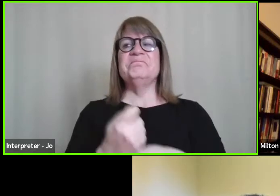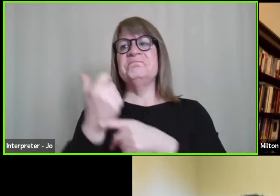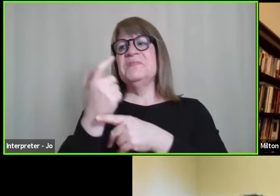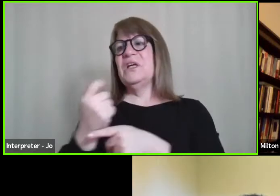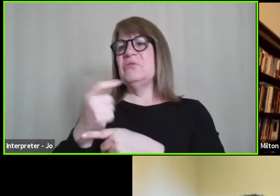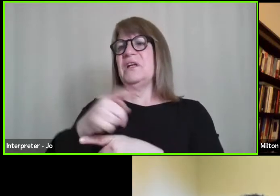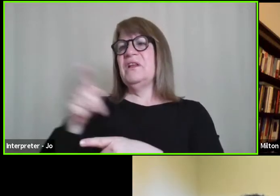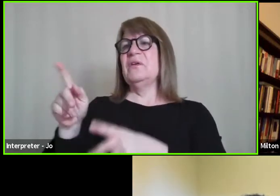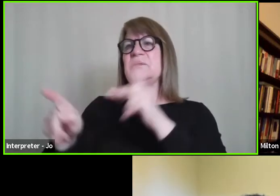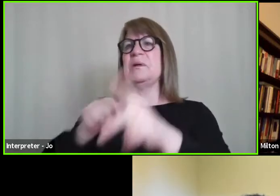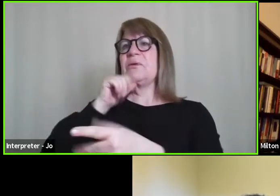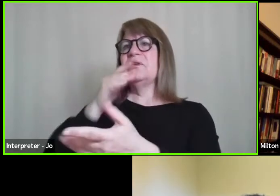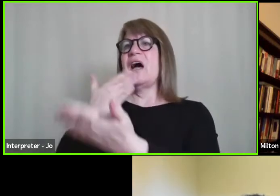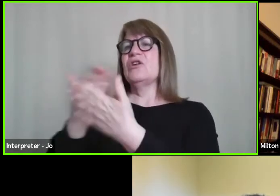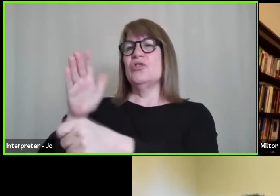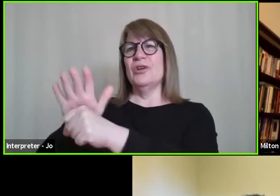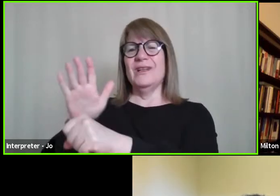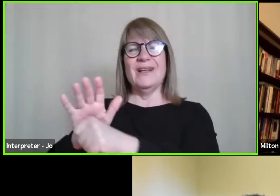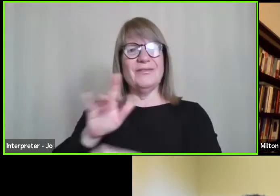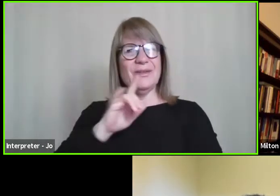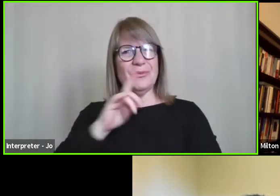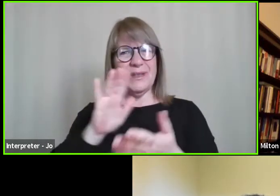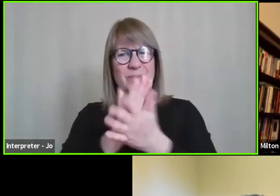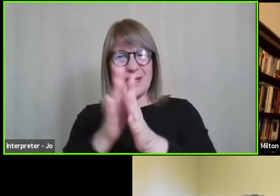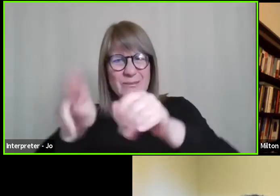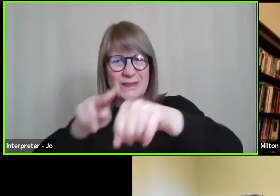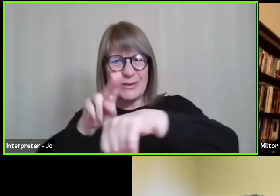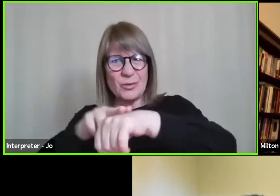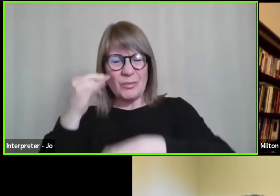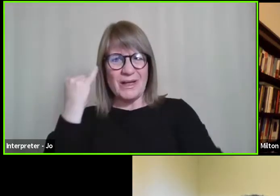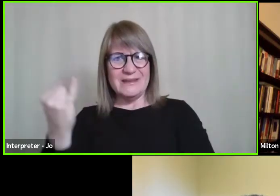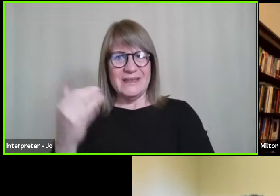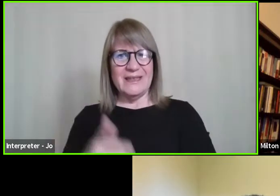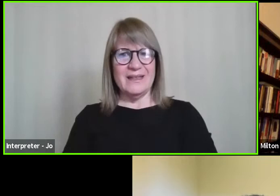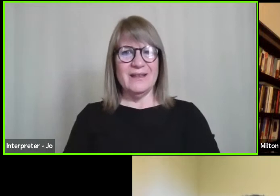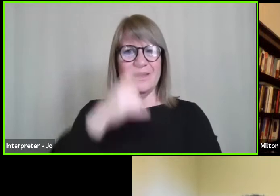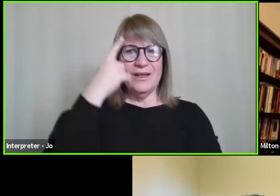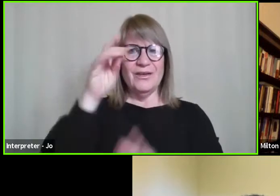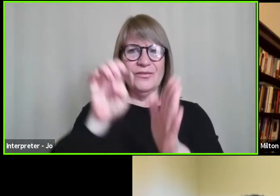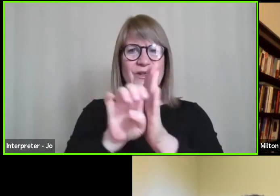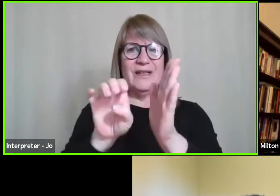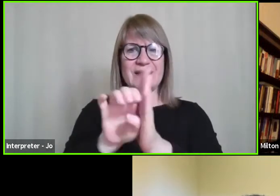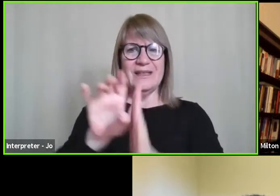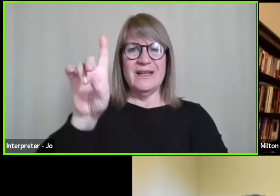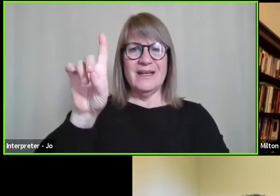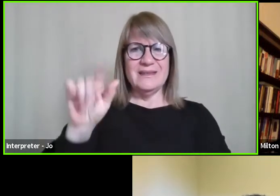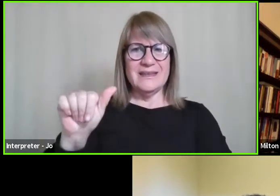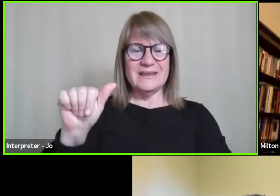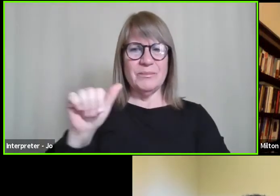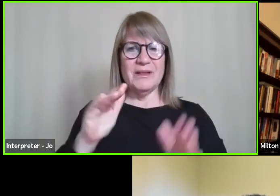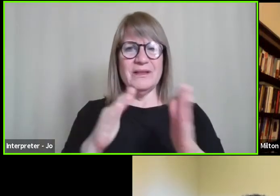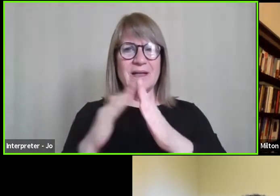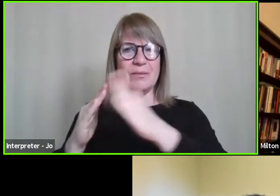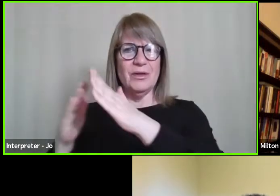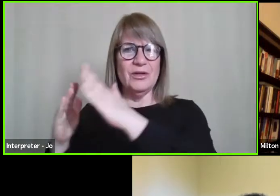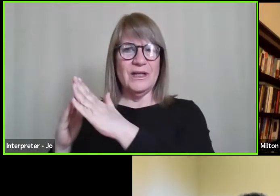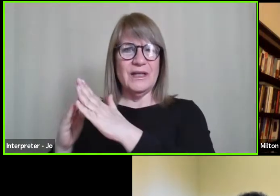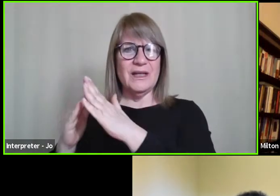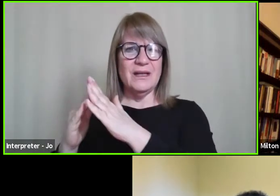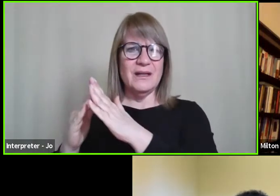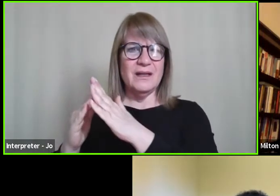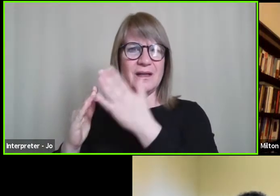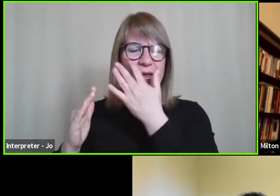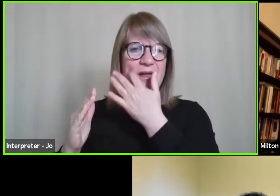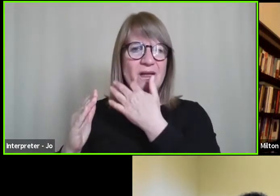particular implications for some populations and we know that for instance the disability the disability community is squarely